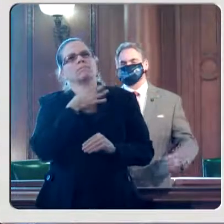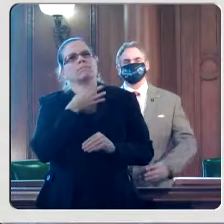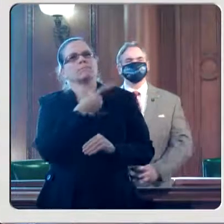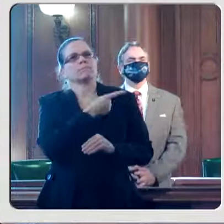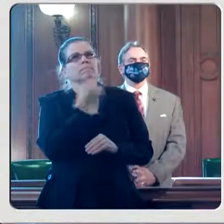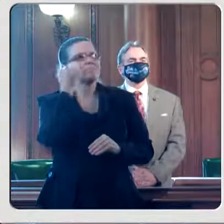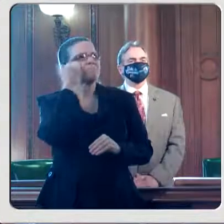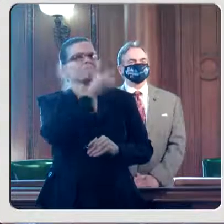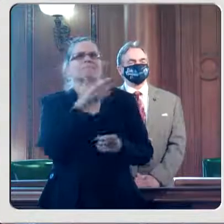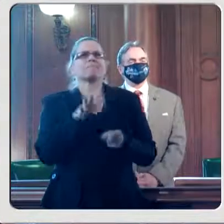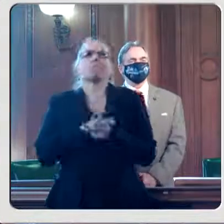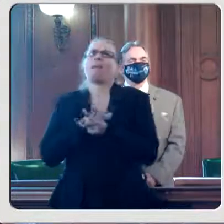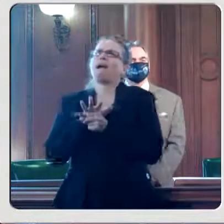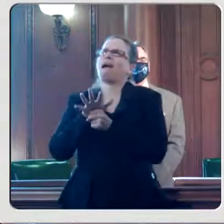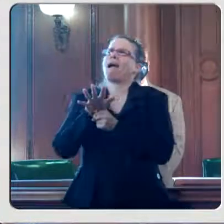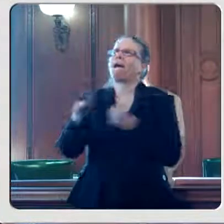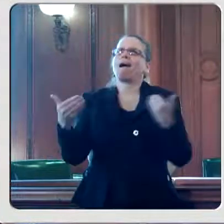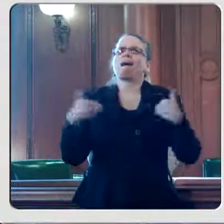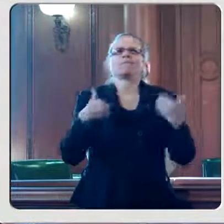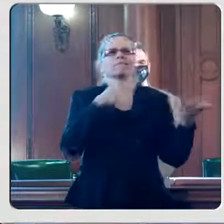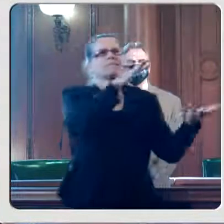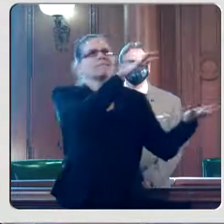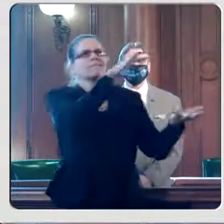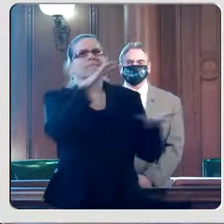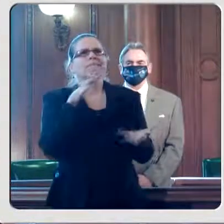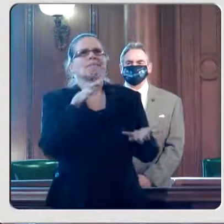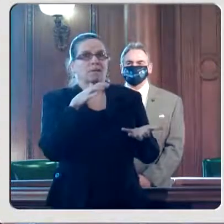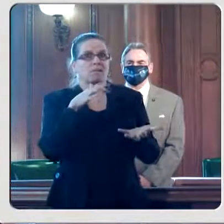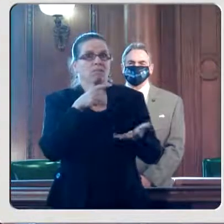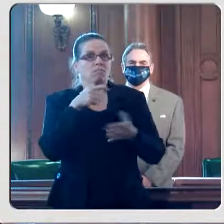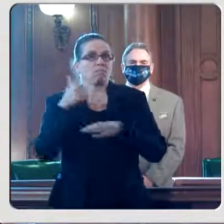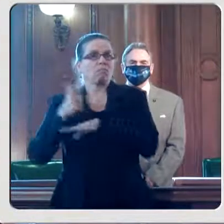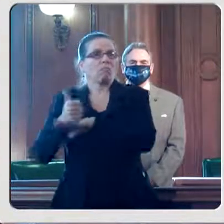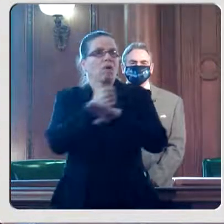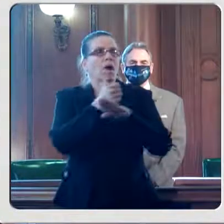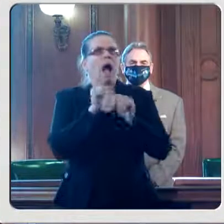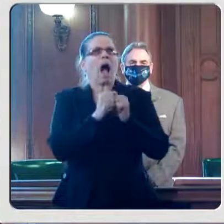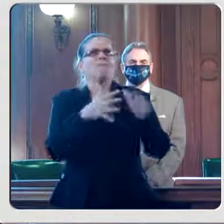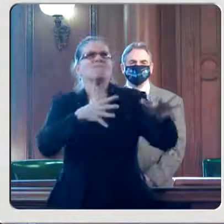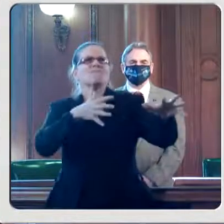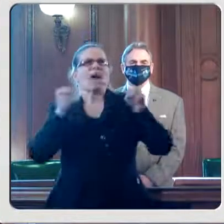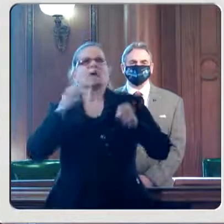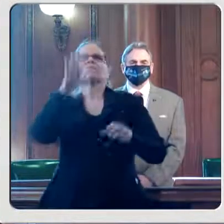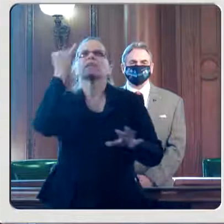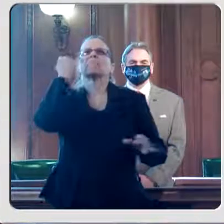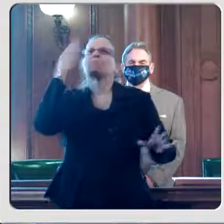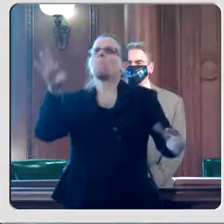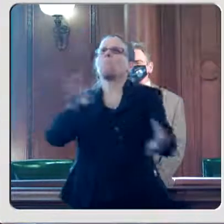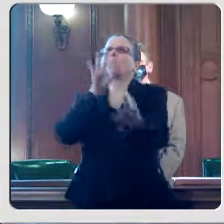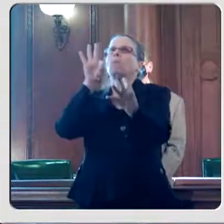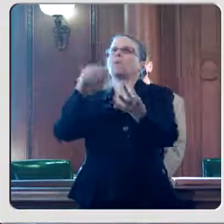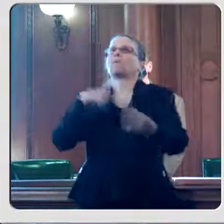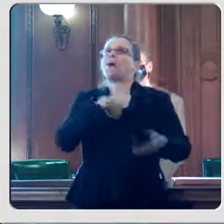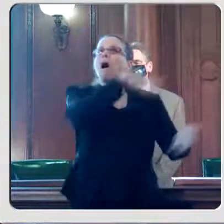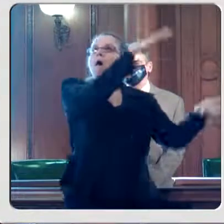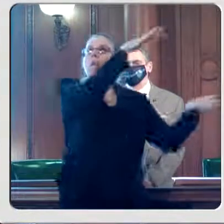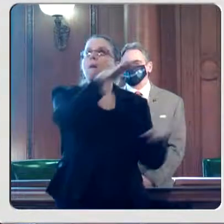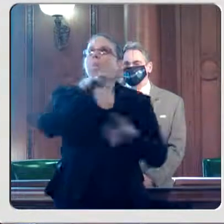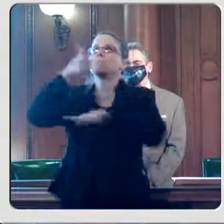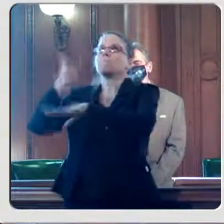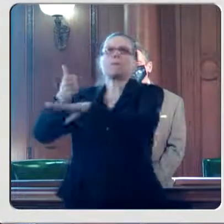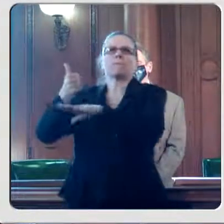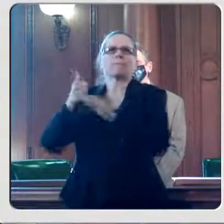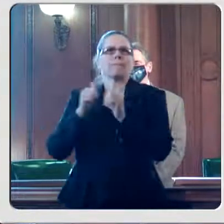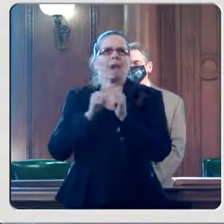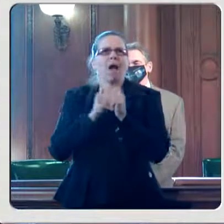be able to stand these facilities up in an ideal supply? In an ideal, it would take us 7 to 10 days, and that would